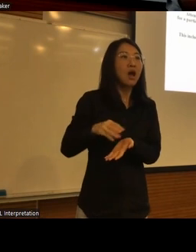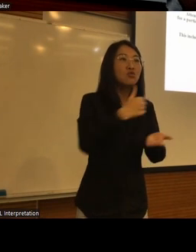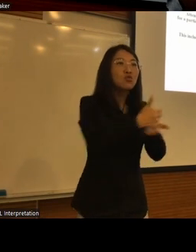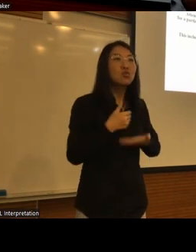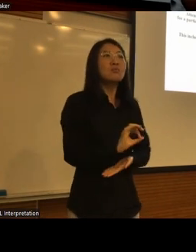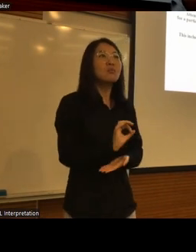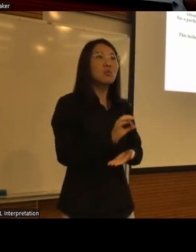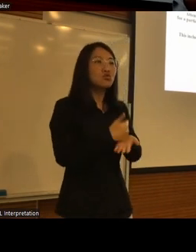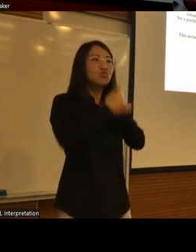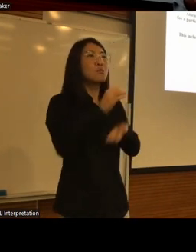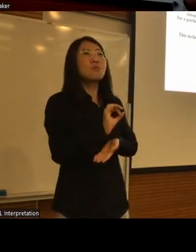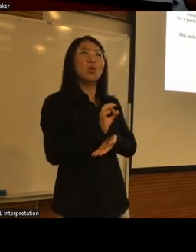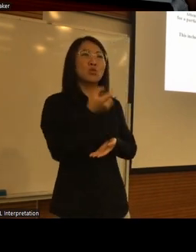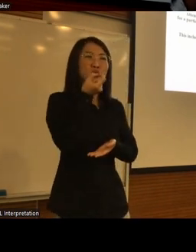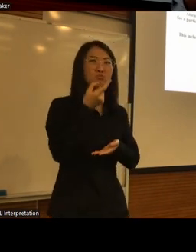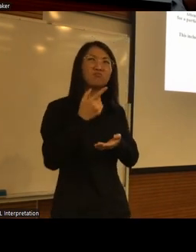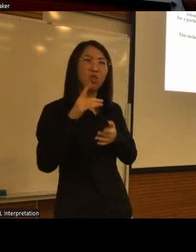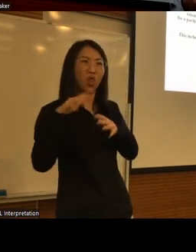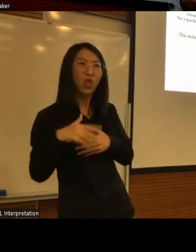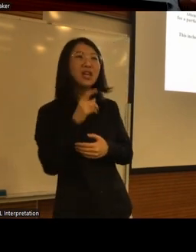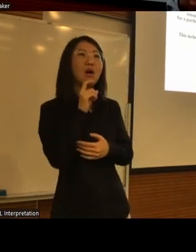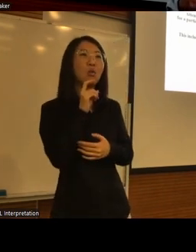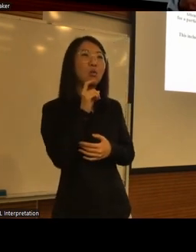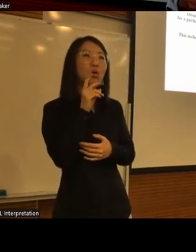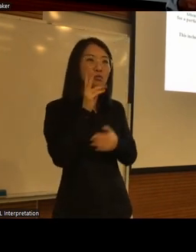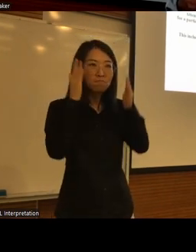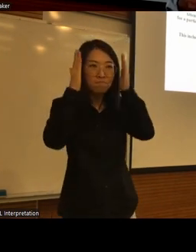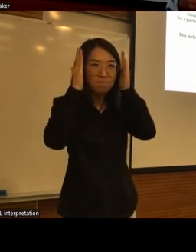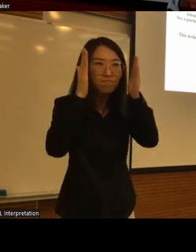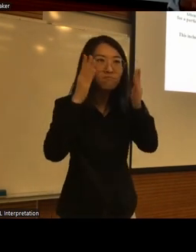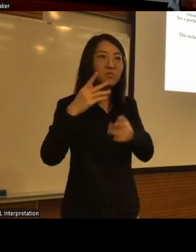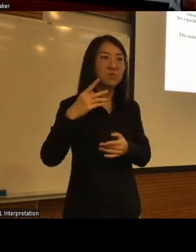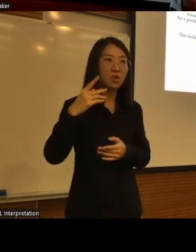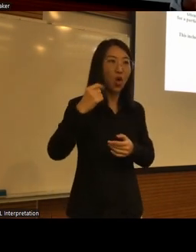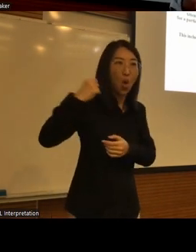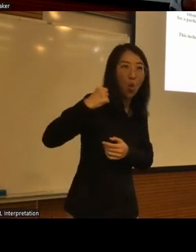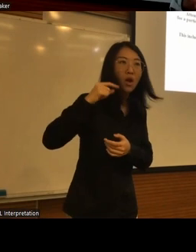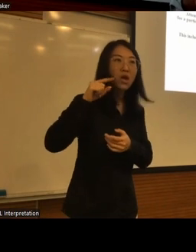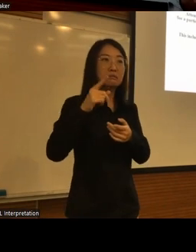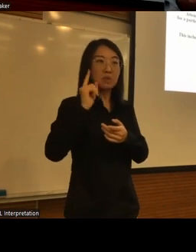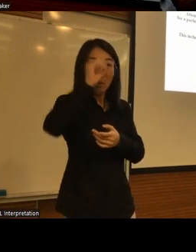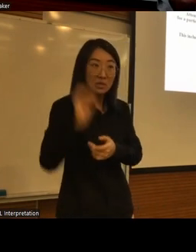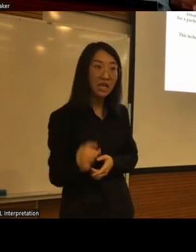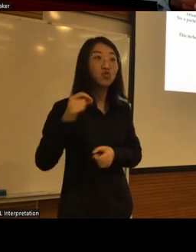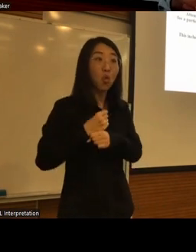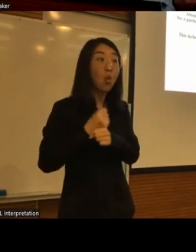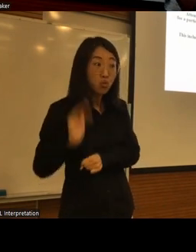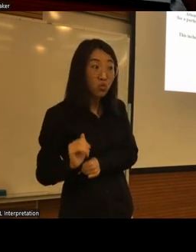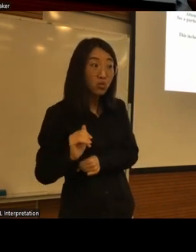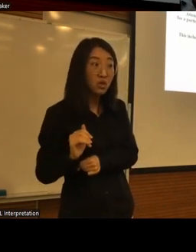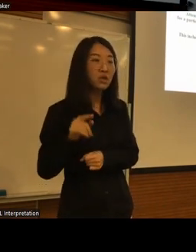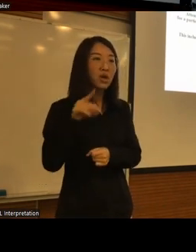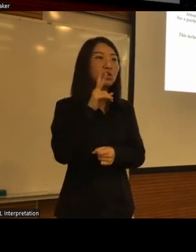So there's something called engagement and disengagement in psychology. And this is very important